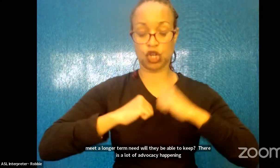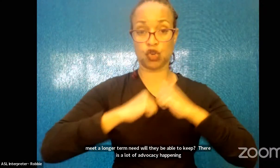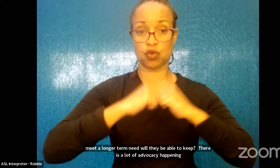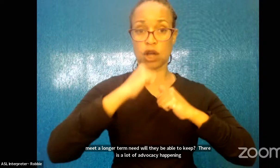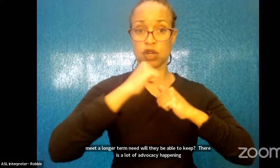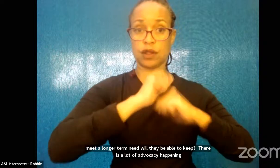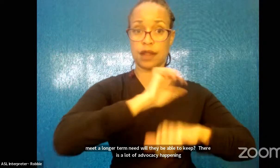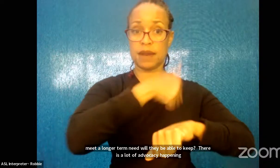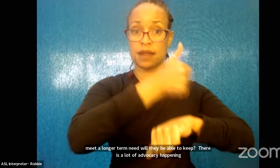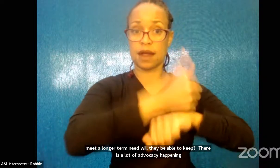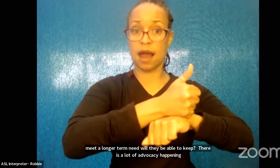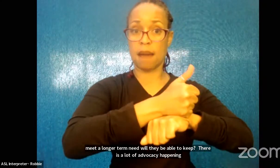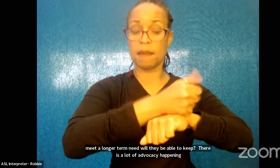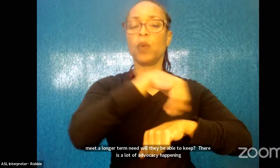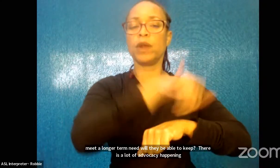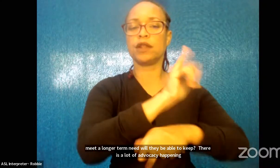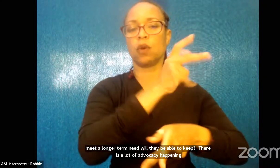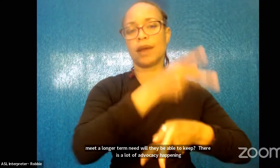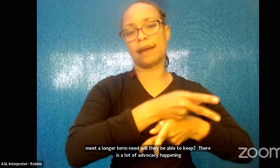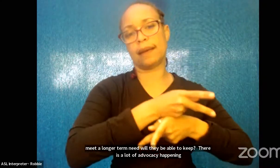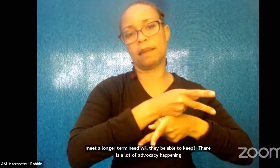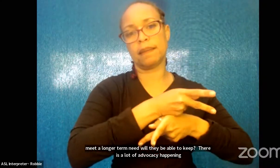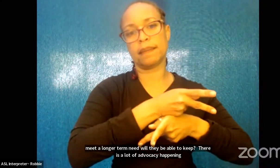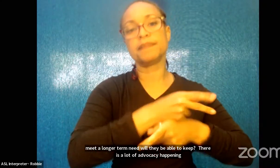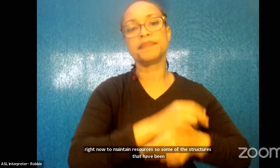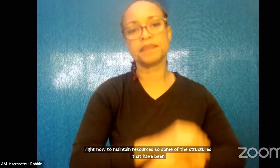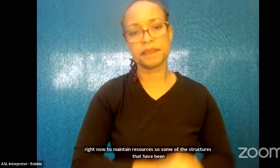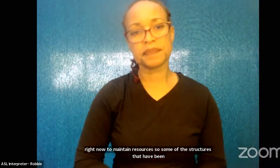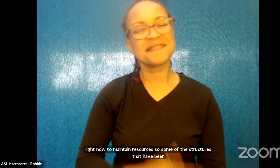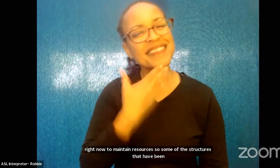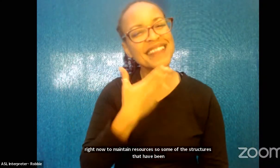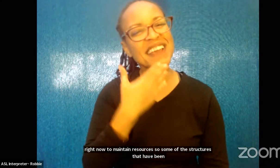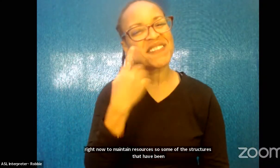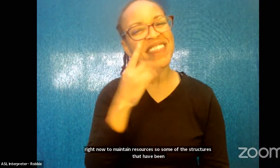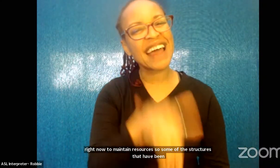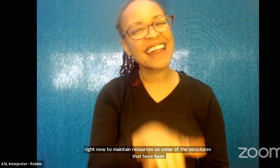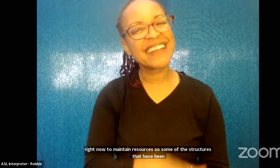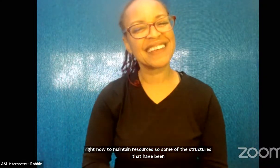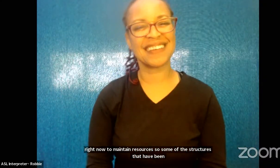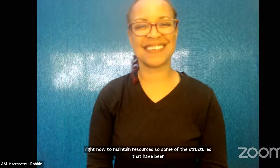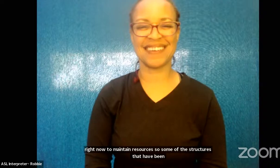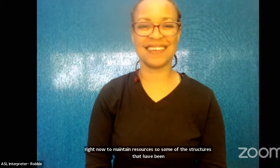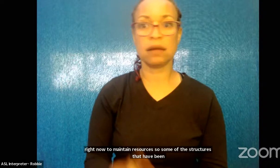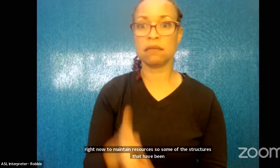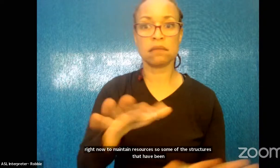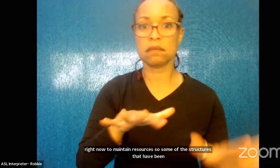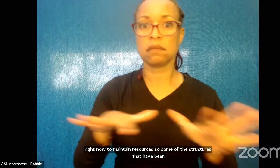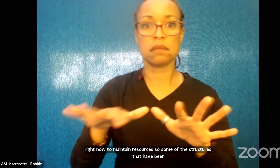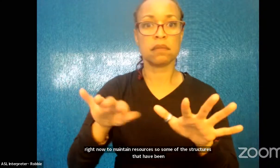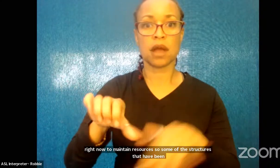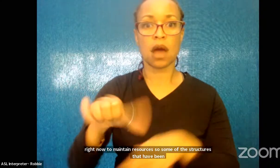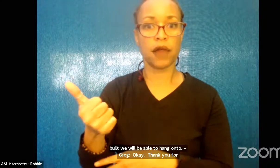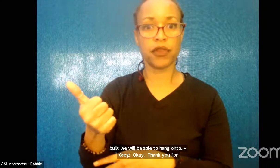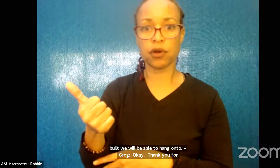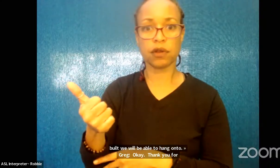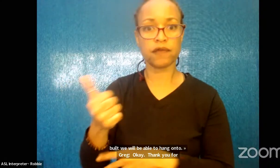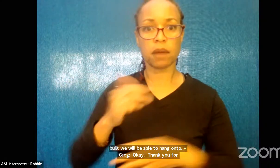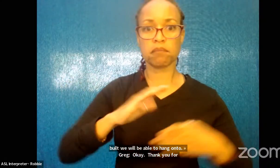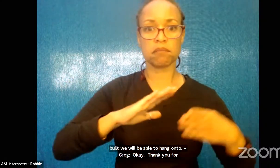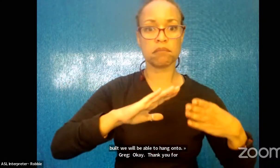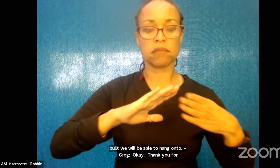that have been built will be able to hang on to. Okay, thank you for that. Anybody else from the community